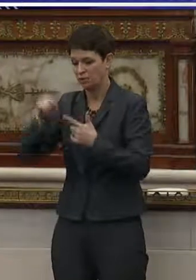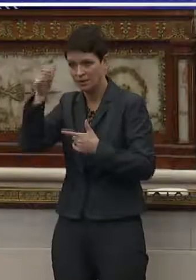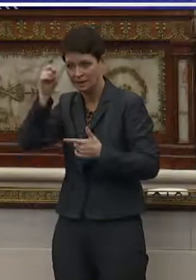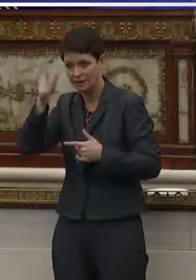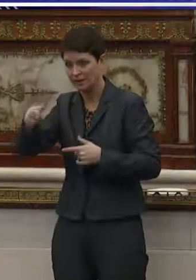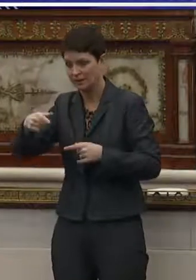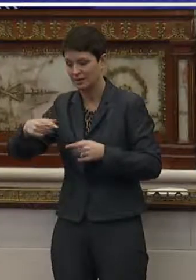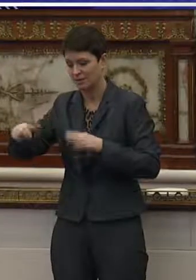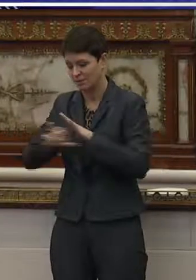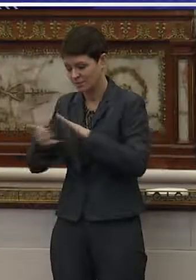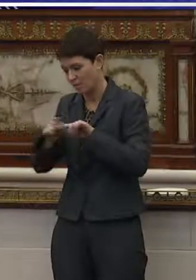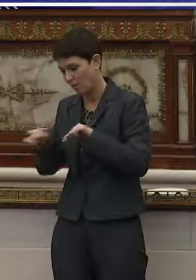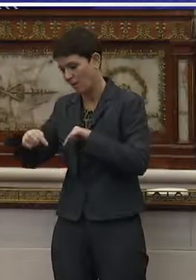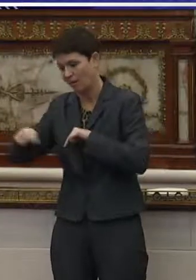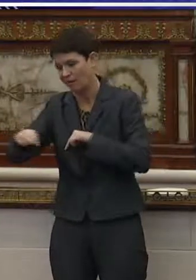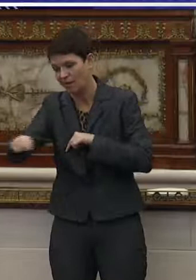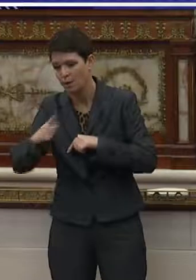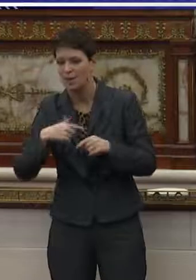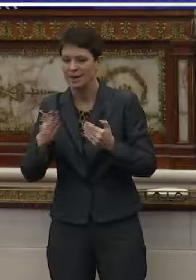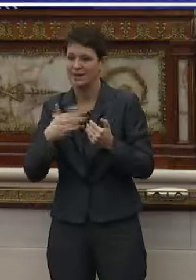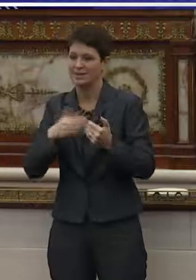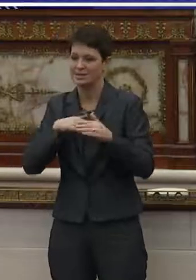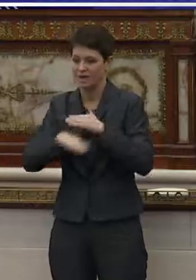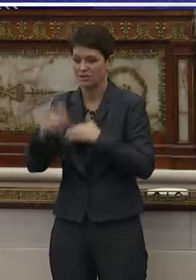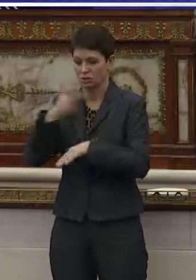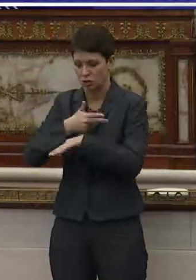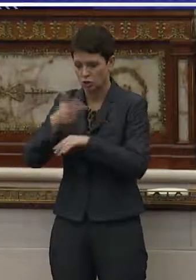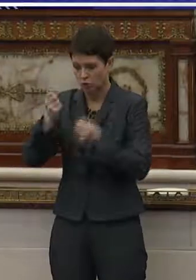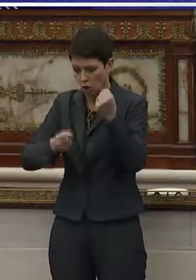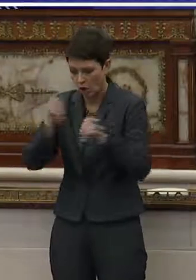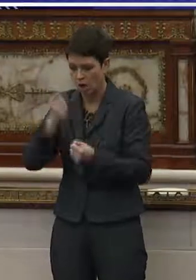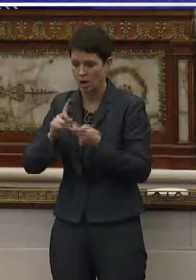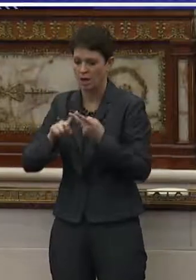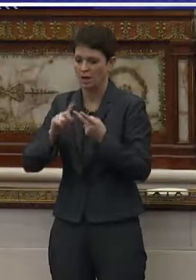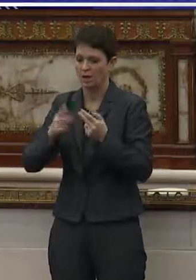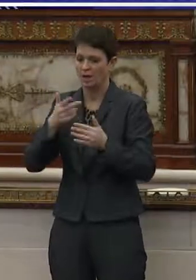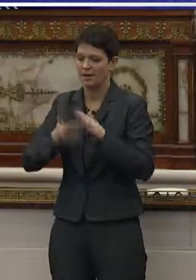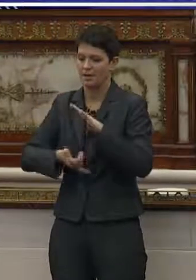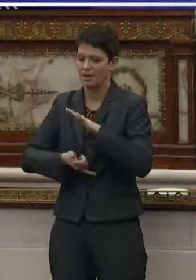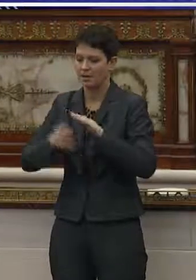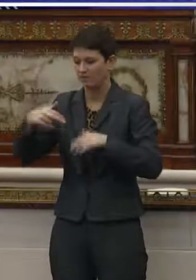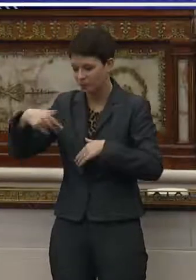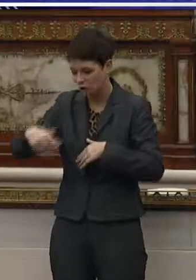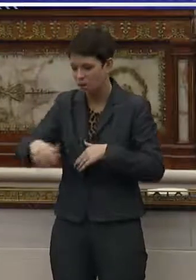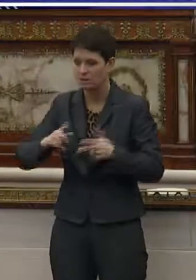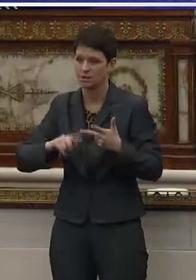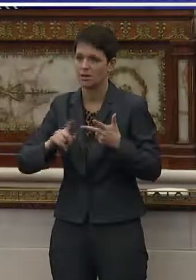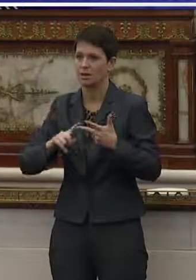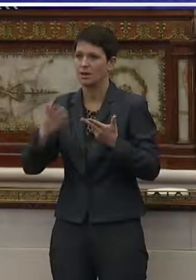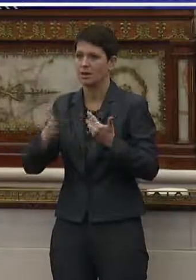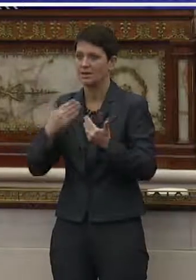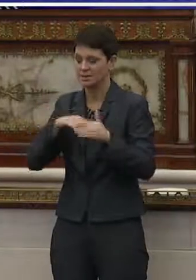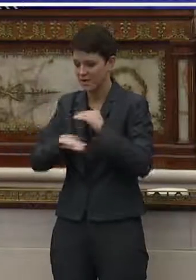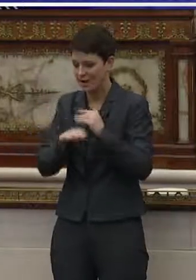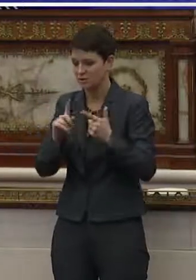line. We wanted a place that was accessible via car. We wanted a place that was accessible via foot. We wanted a place that was accessible via public transit